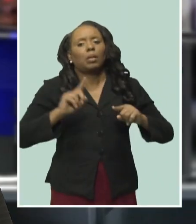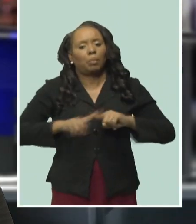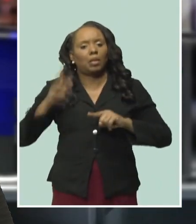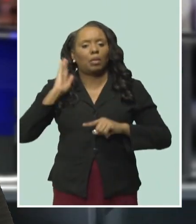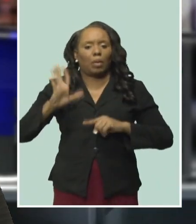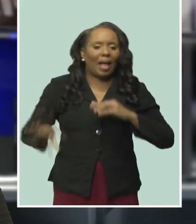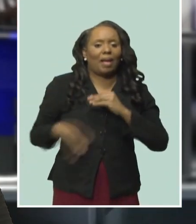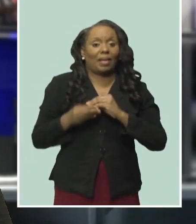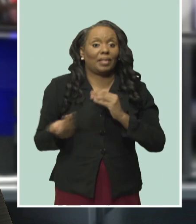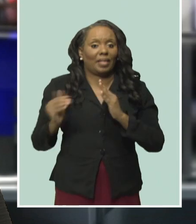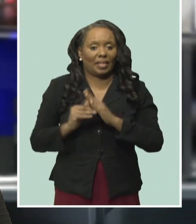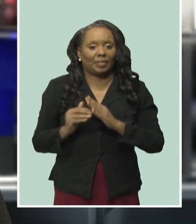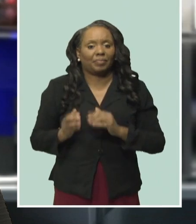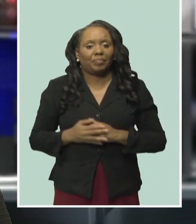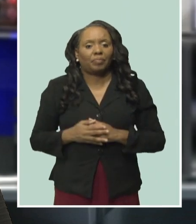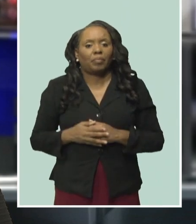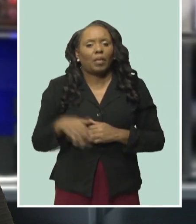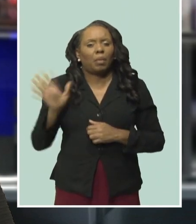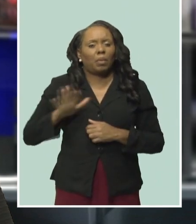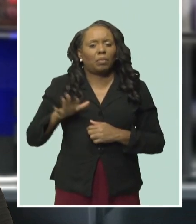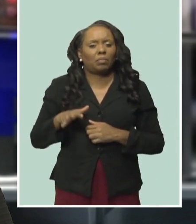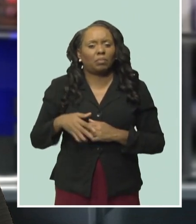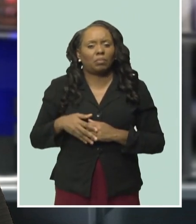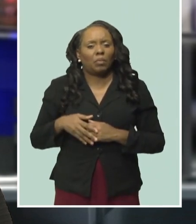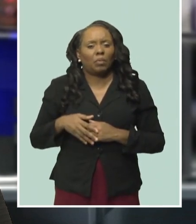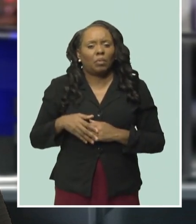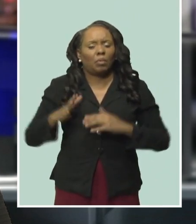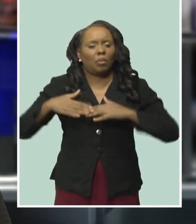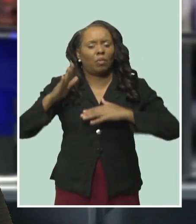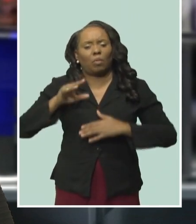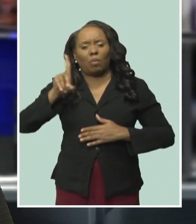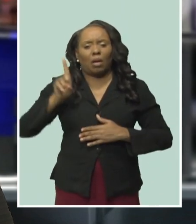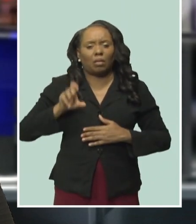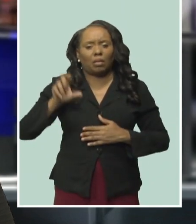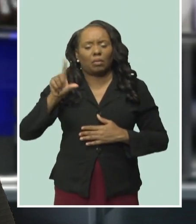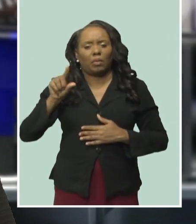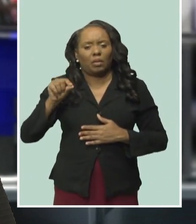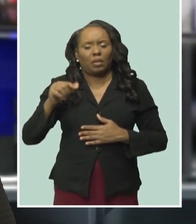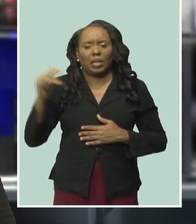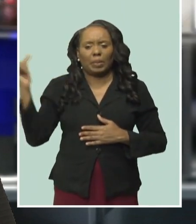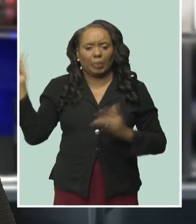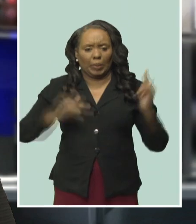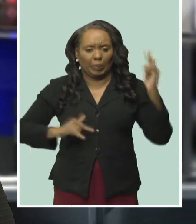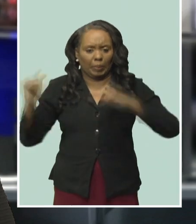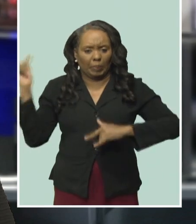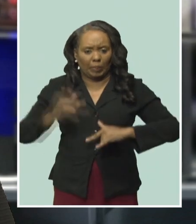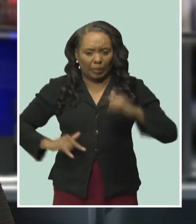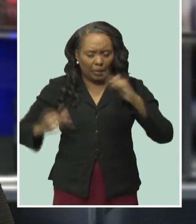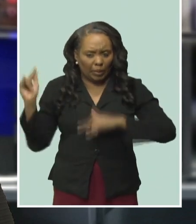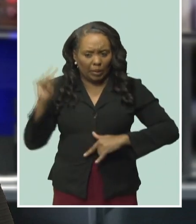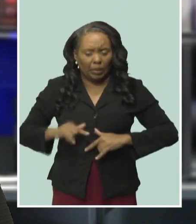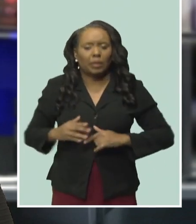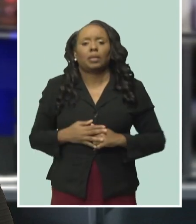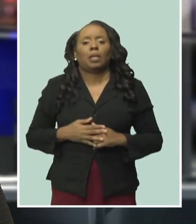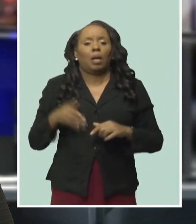manages just over 120 flights per day during the busy winter season. This is according to Chief Air Traffic Control Officer